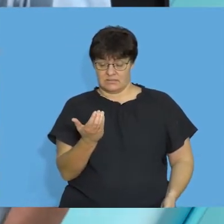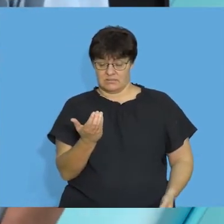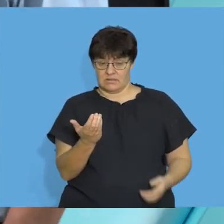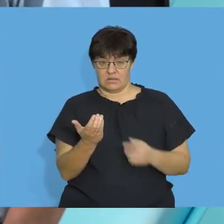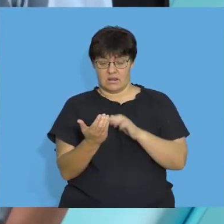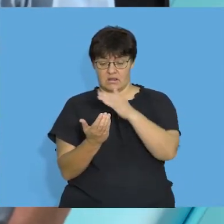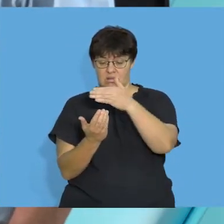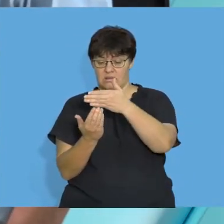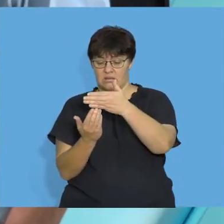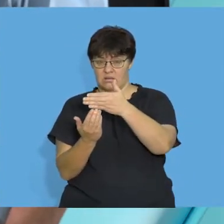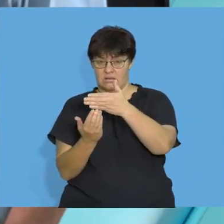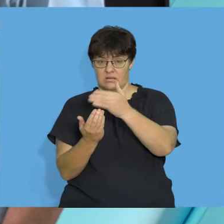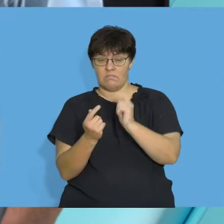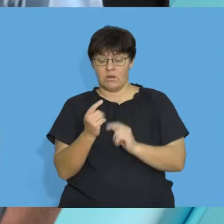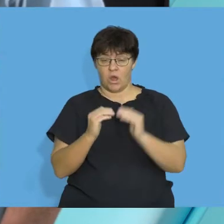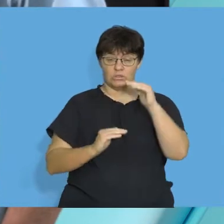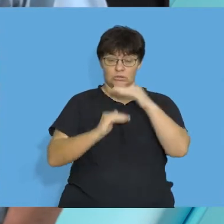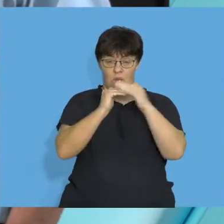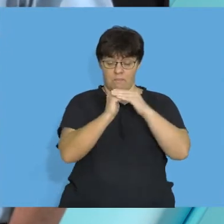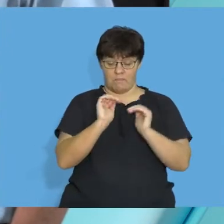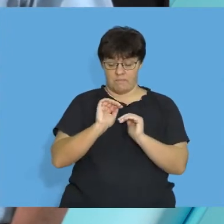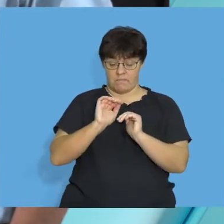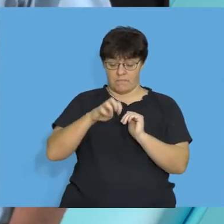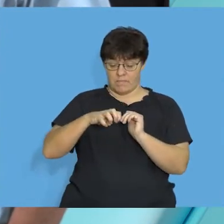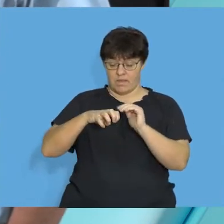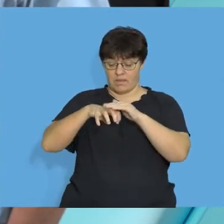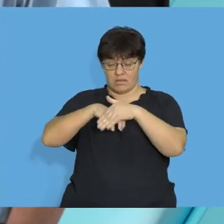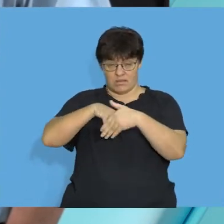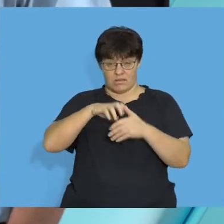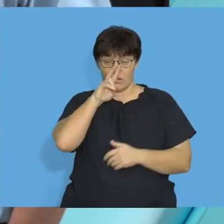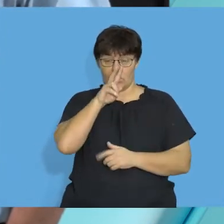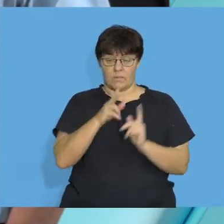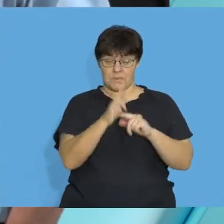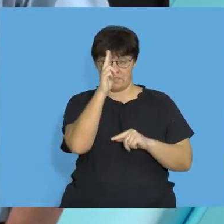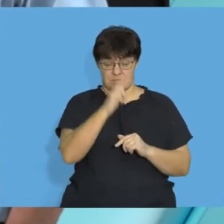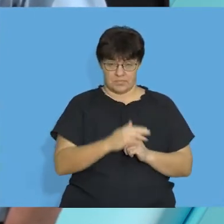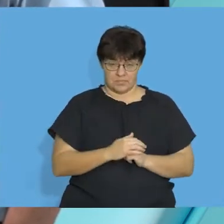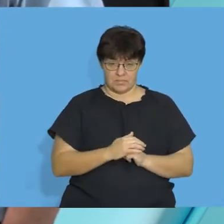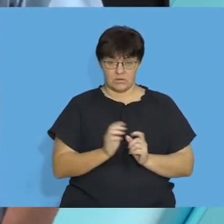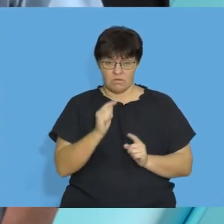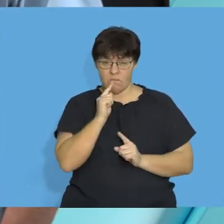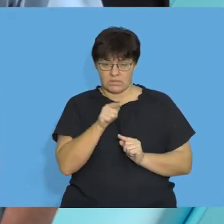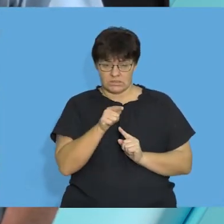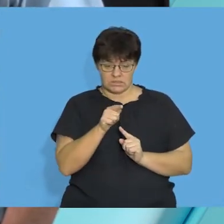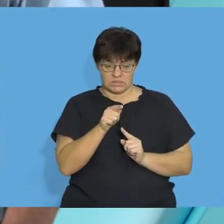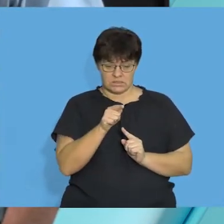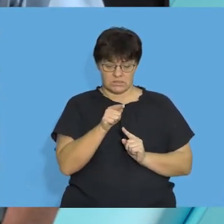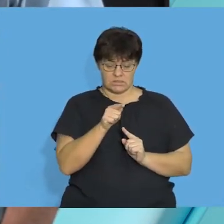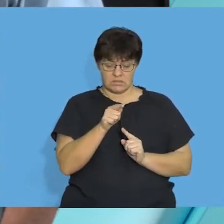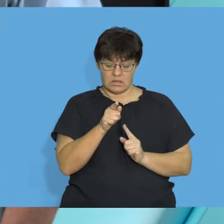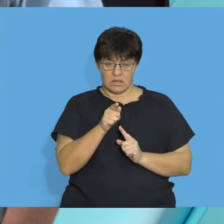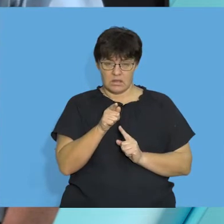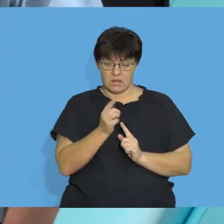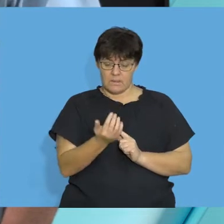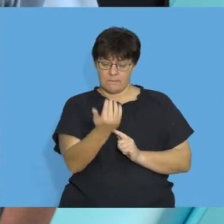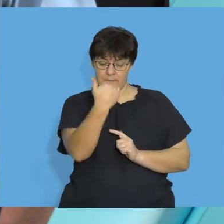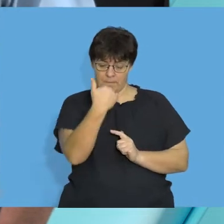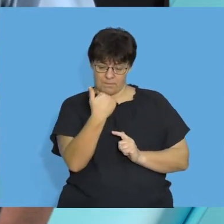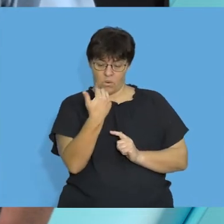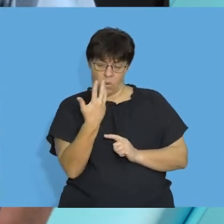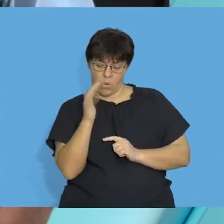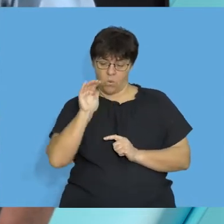We're looking at the top of them. We're going to have to decide in which direction is the current going